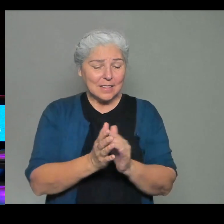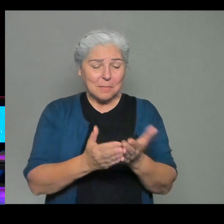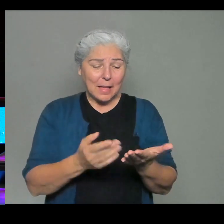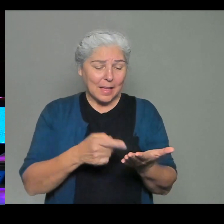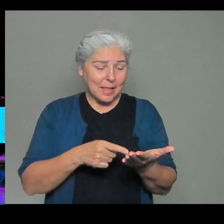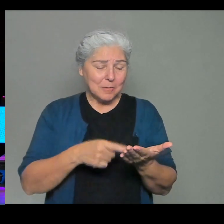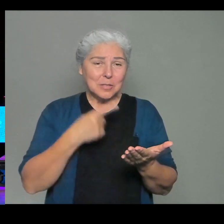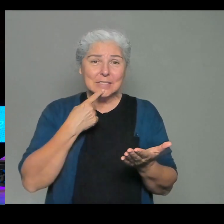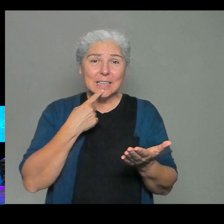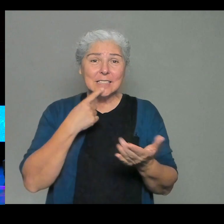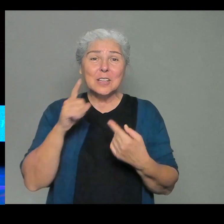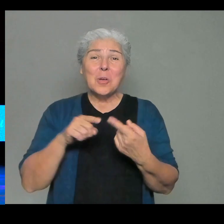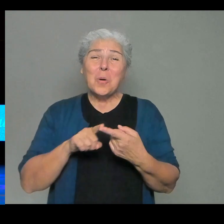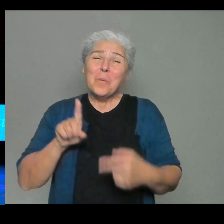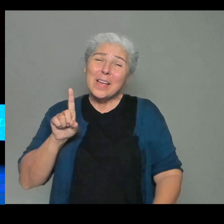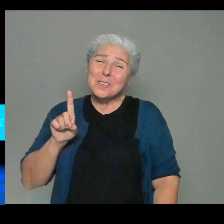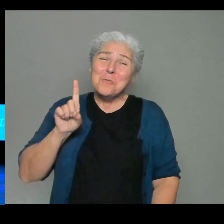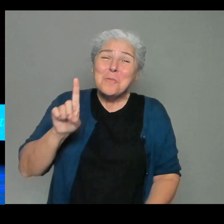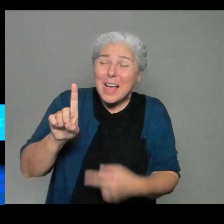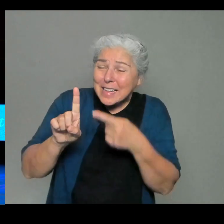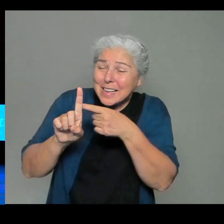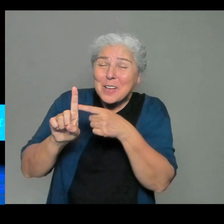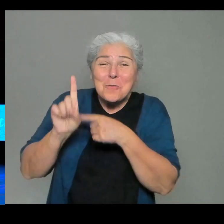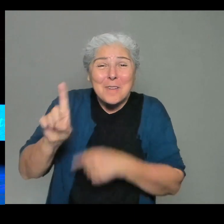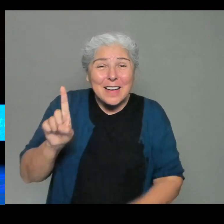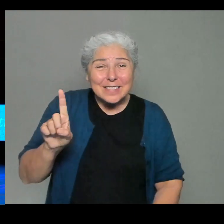Come on, church. The Bible says, well,